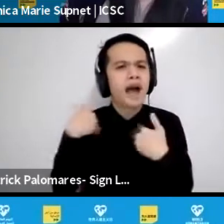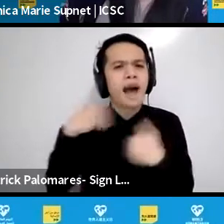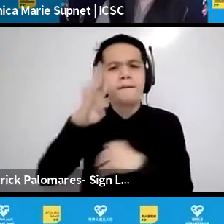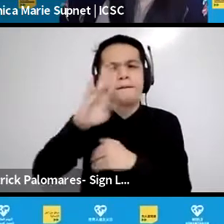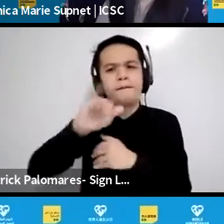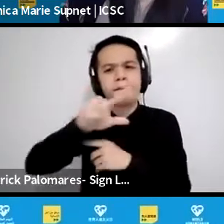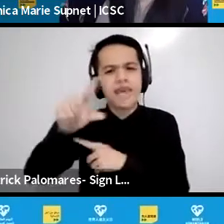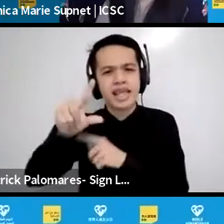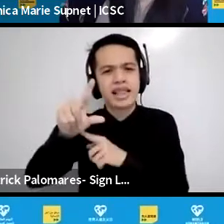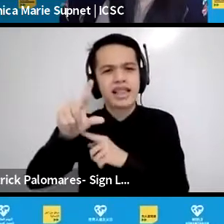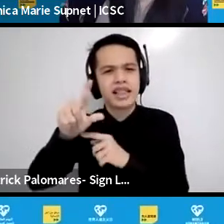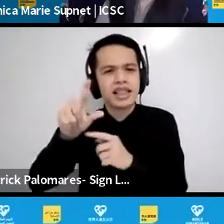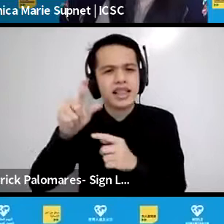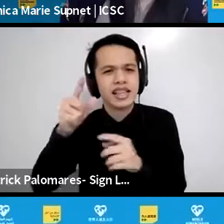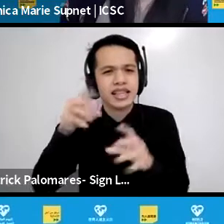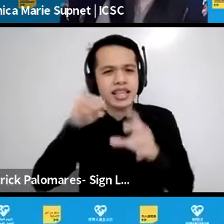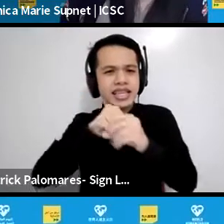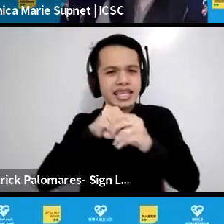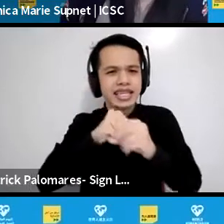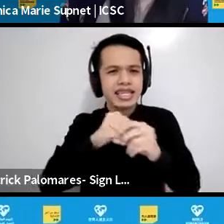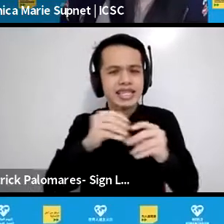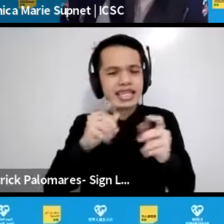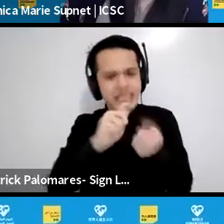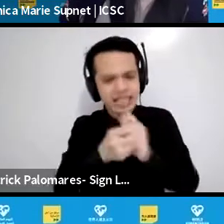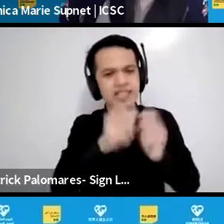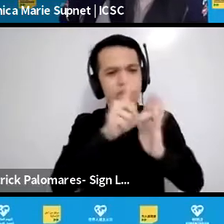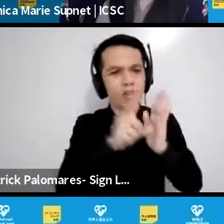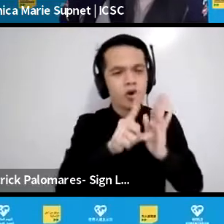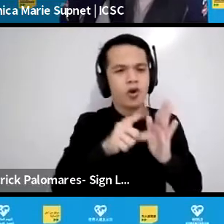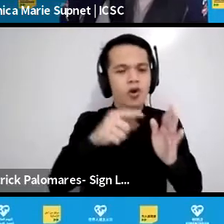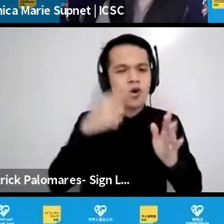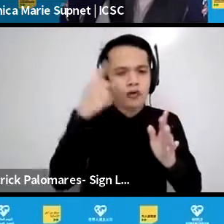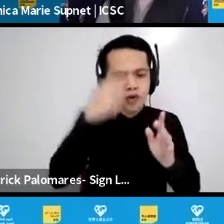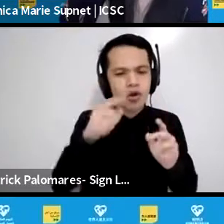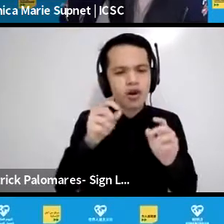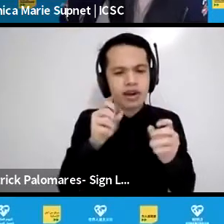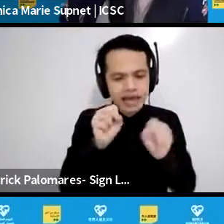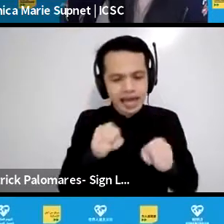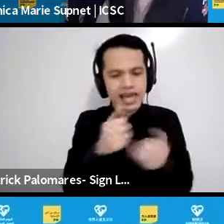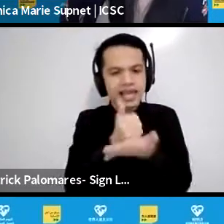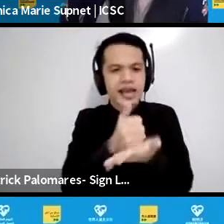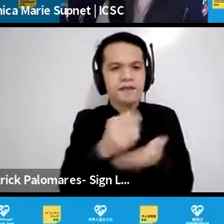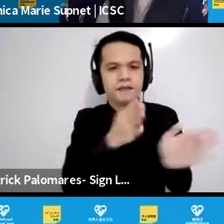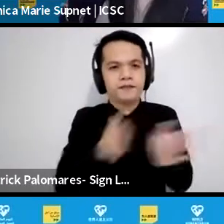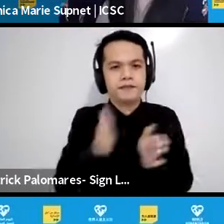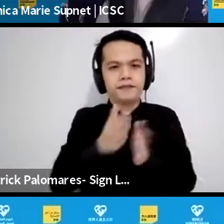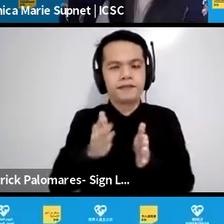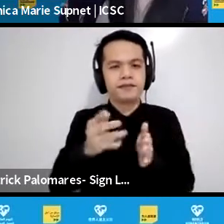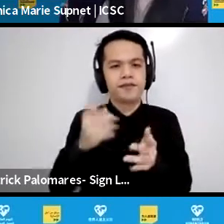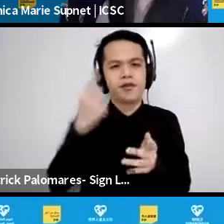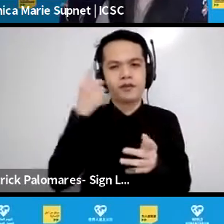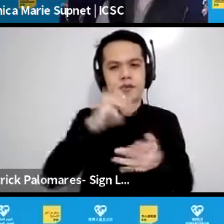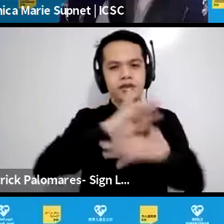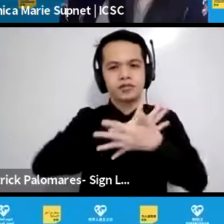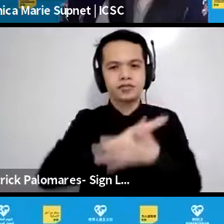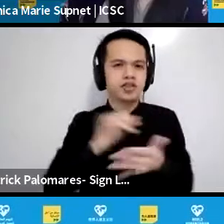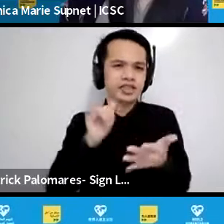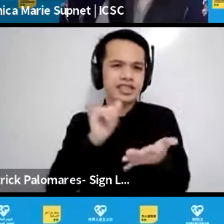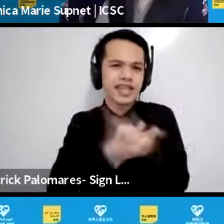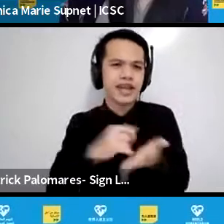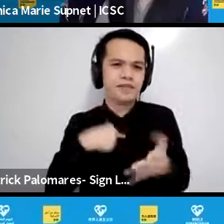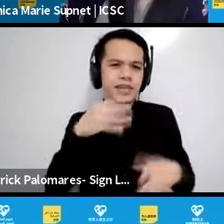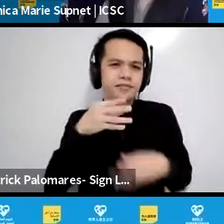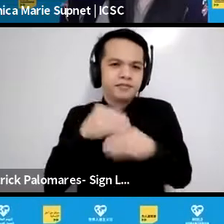a law in the Philippines to really look into pandemic preparedness. I think that's my additional input. Thank